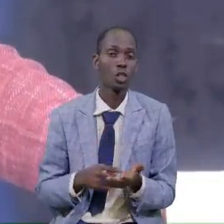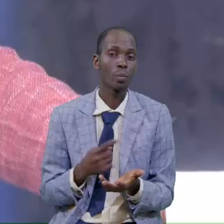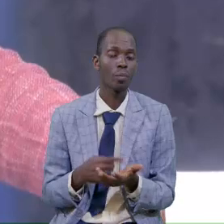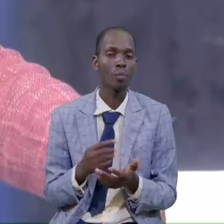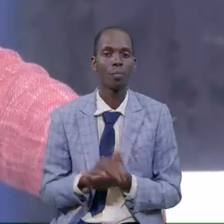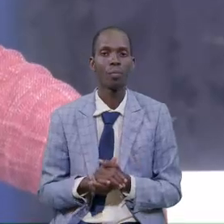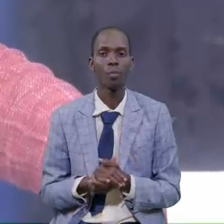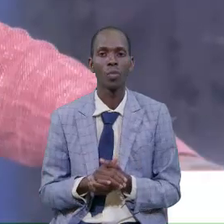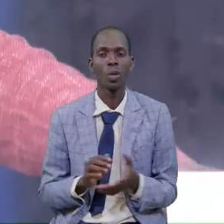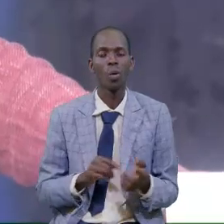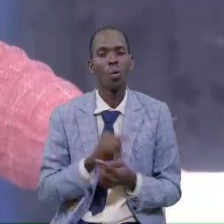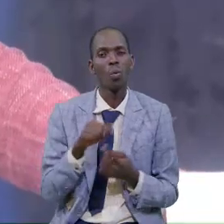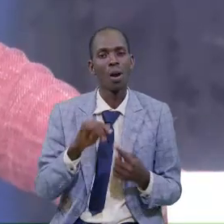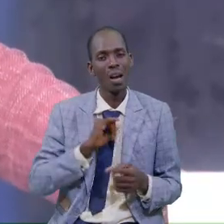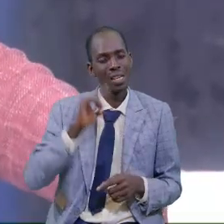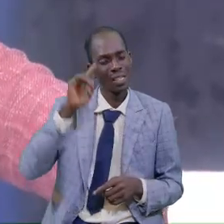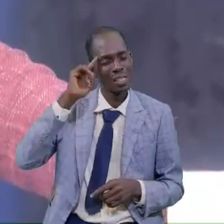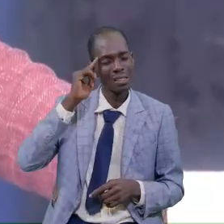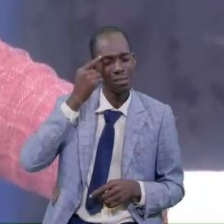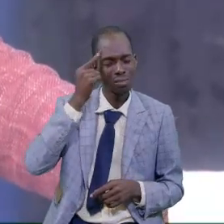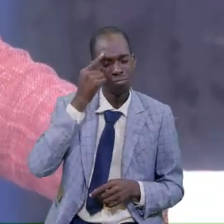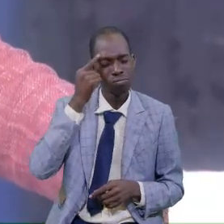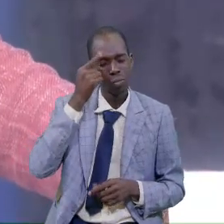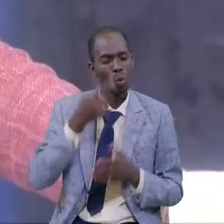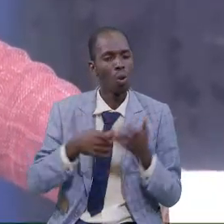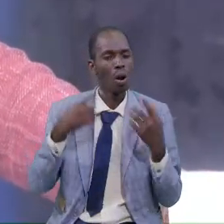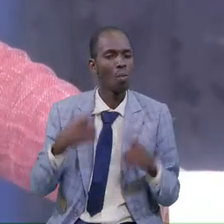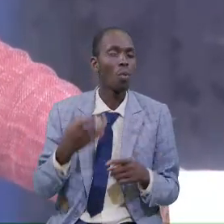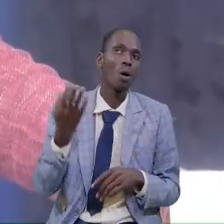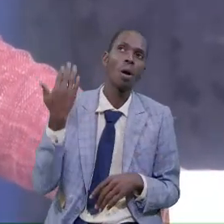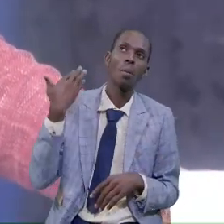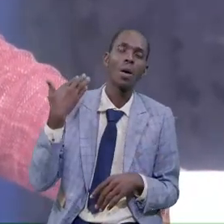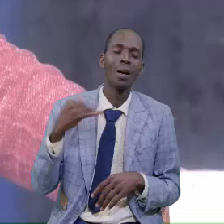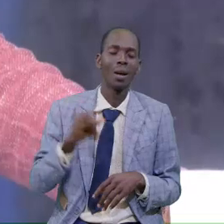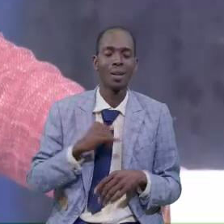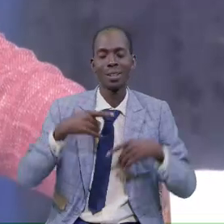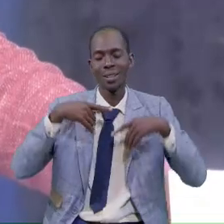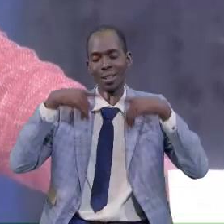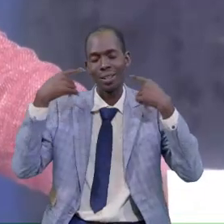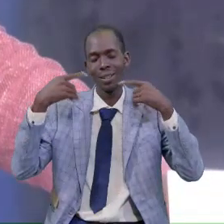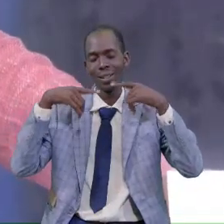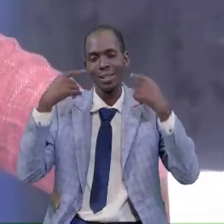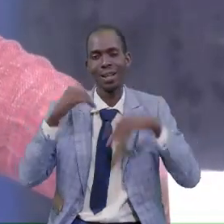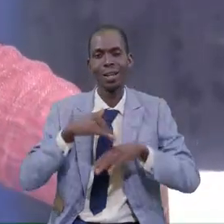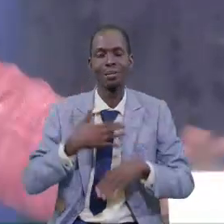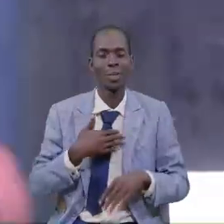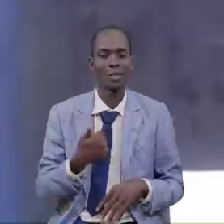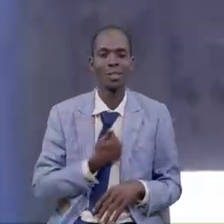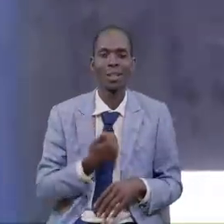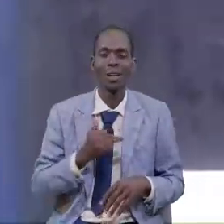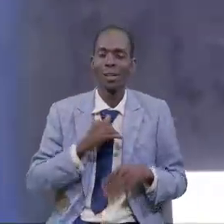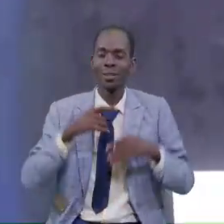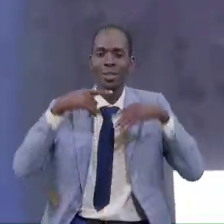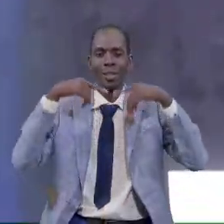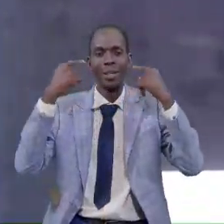happened in the past in my life, I laugh at myself. laugh at myself. Before I became